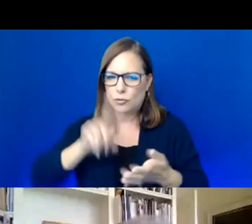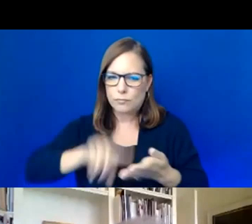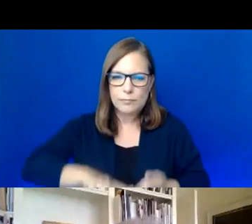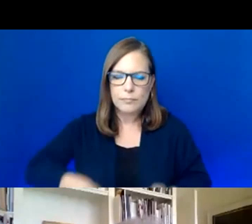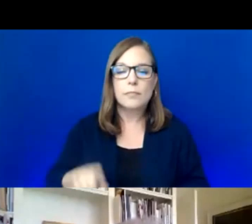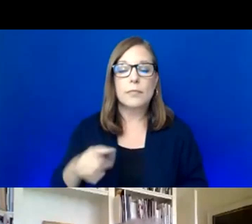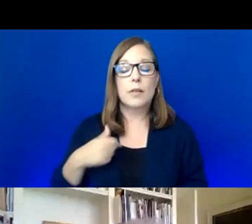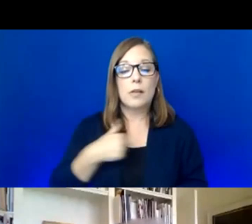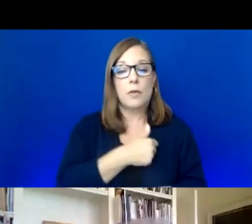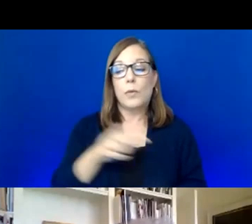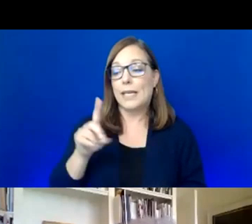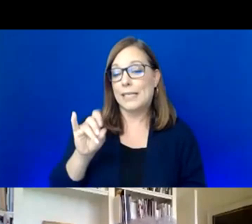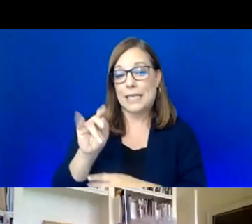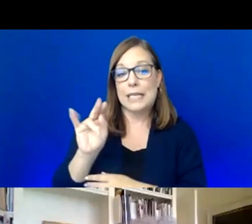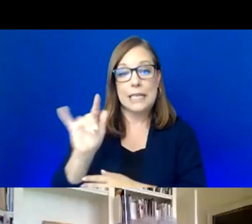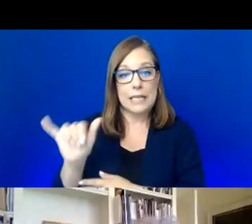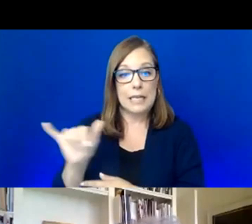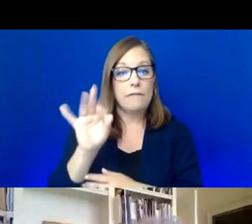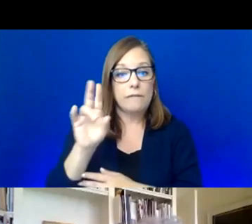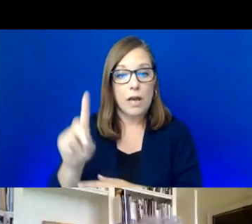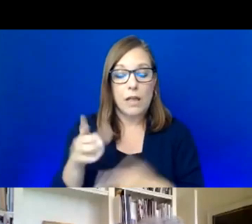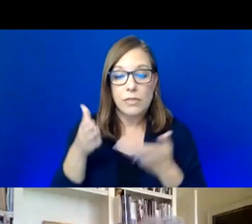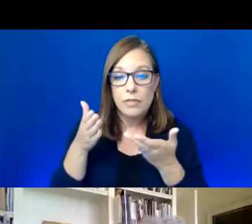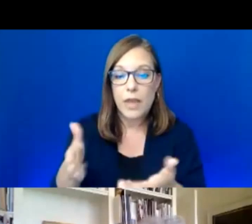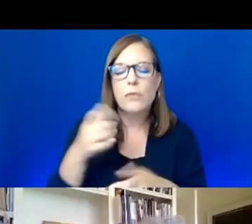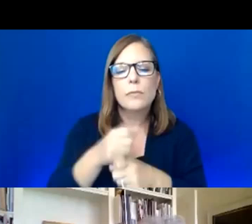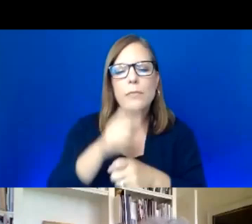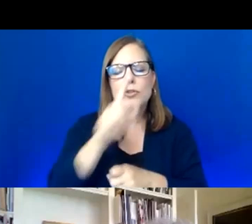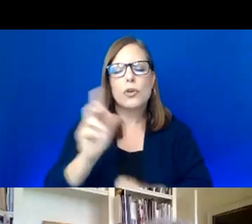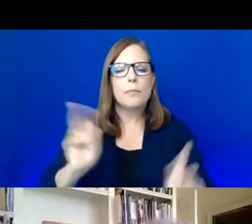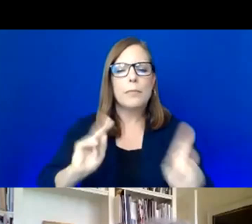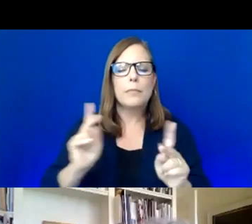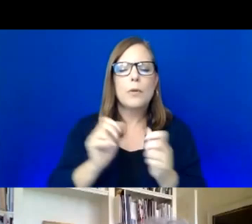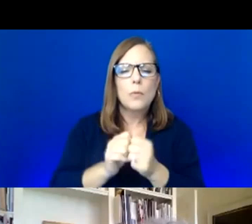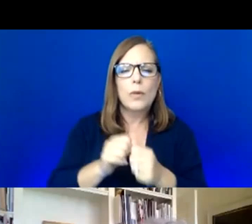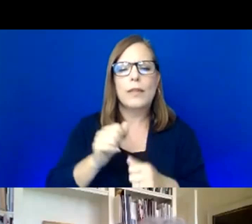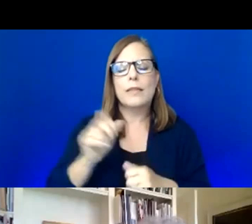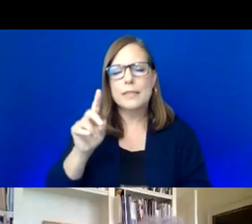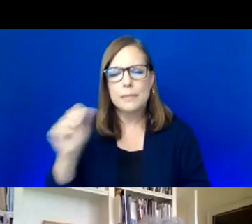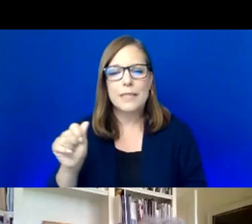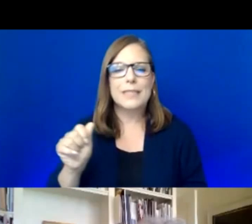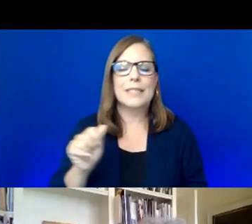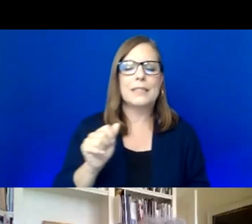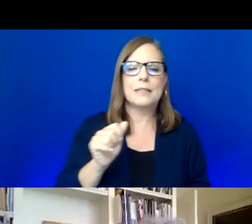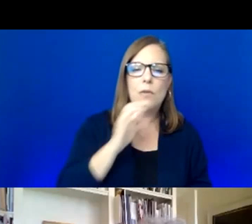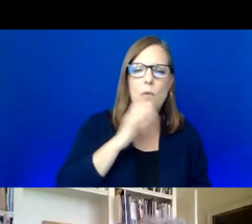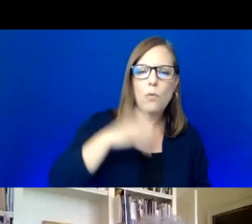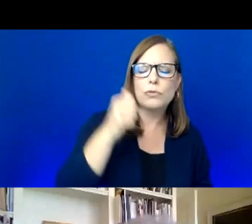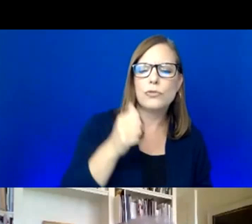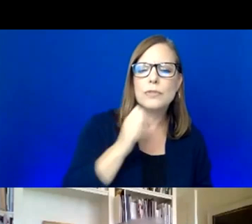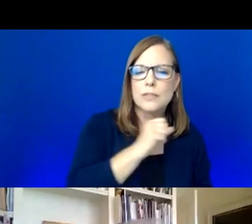adults and people with disabilities live and age in their homes and in their communities.